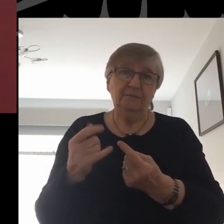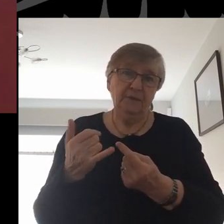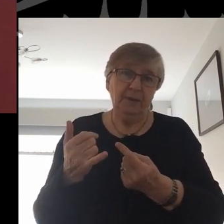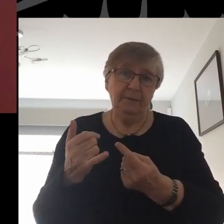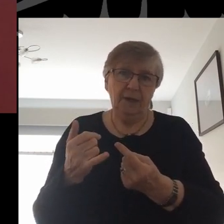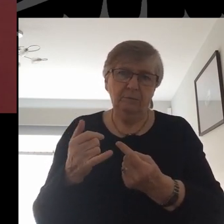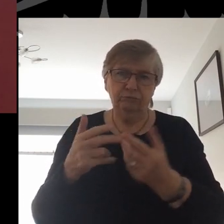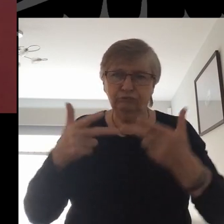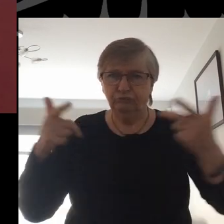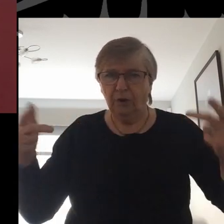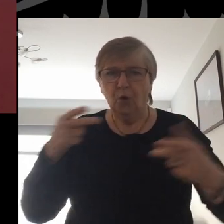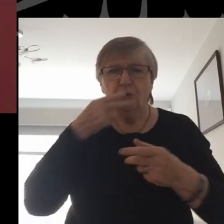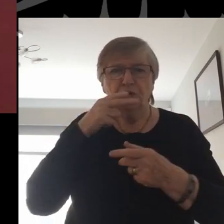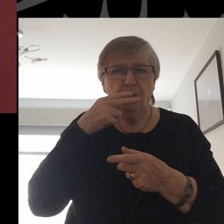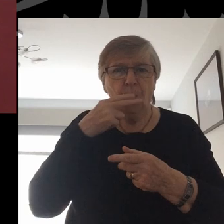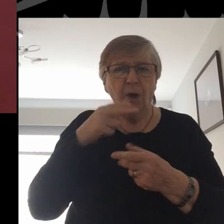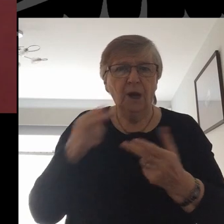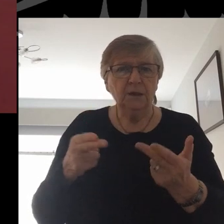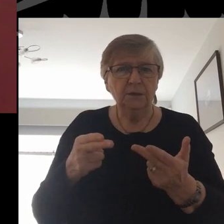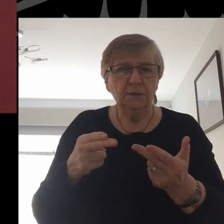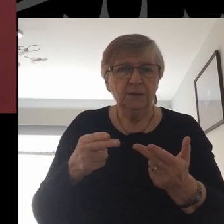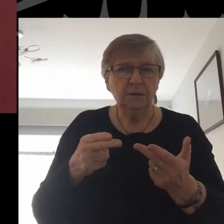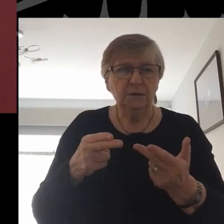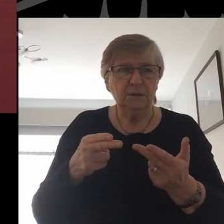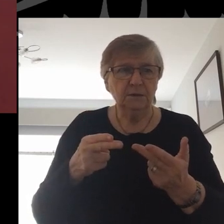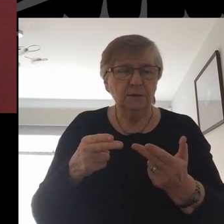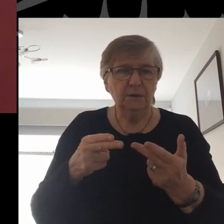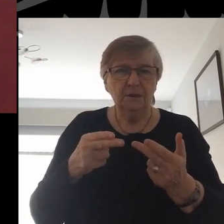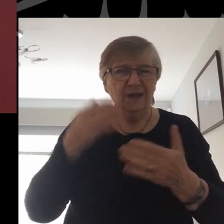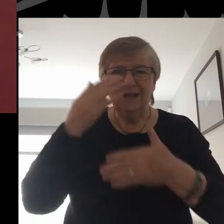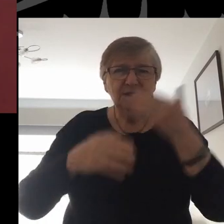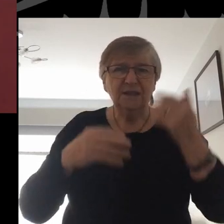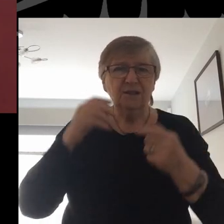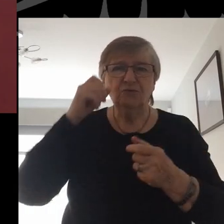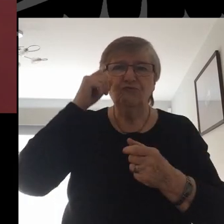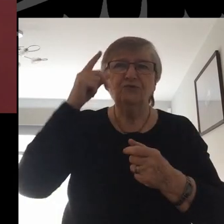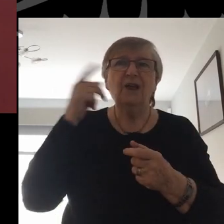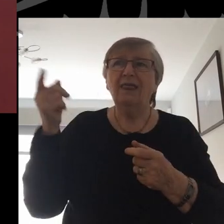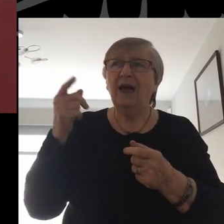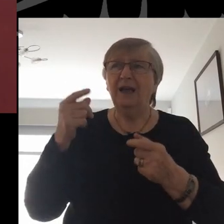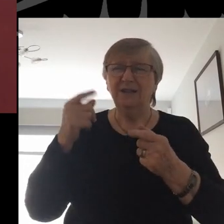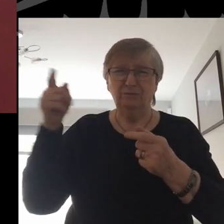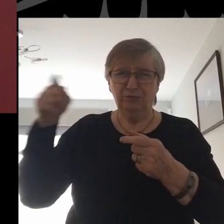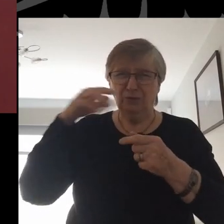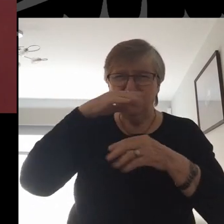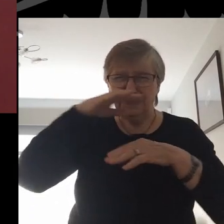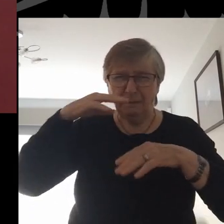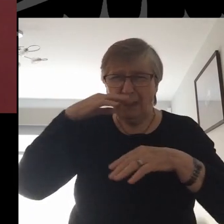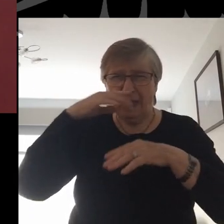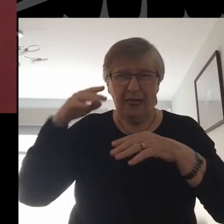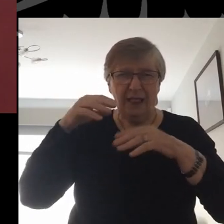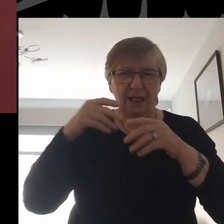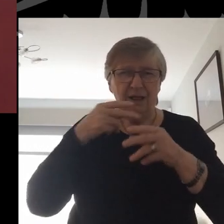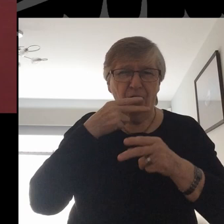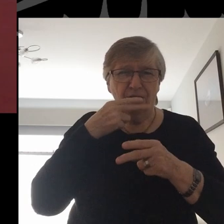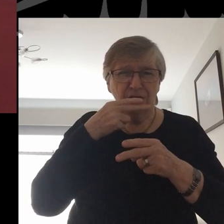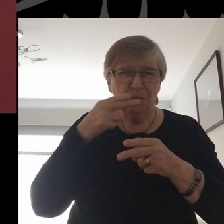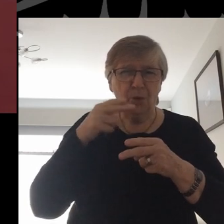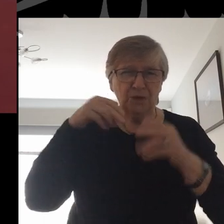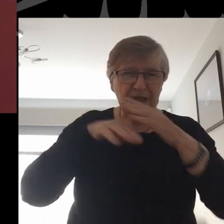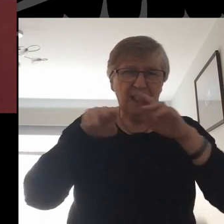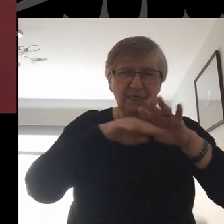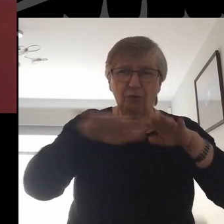a heavy smoker doesn't necessarily notice the smell and the taste of tobacco, but when